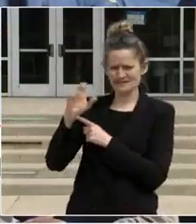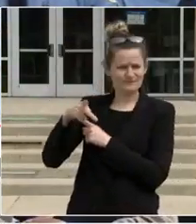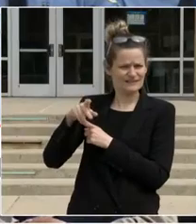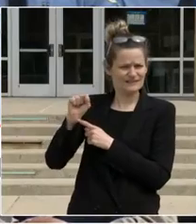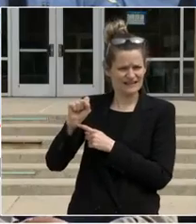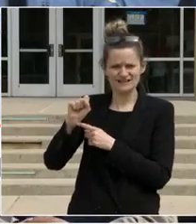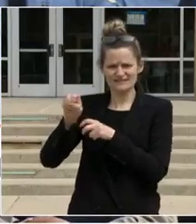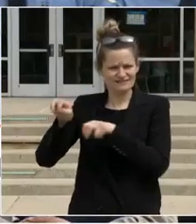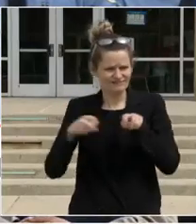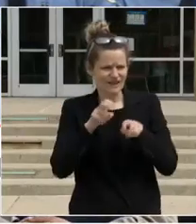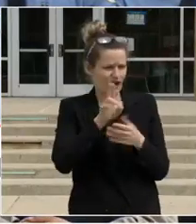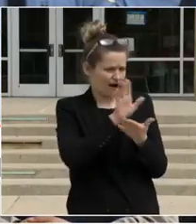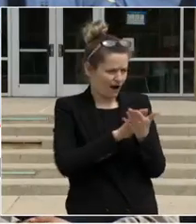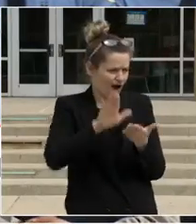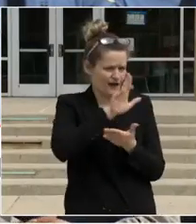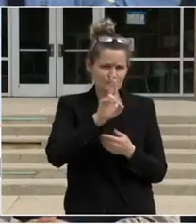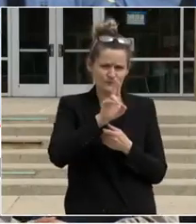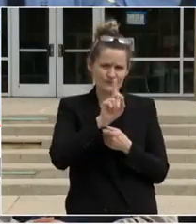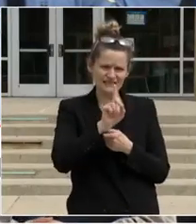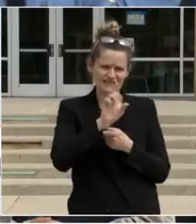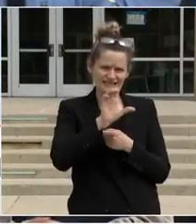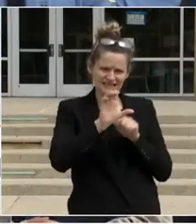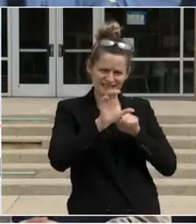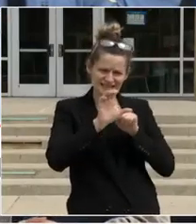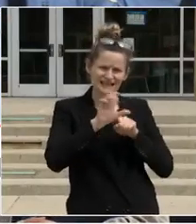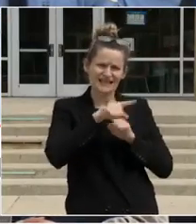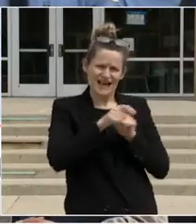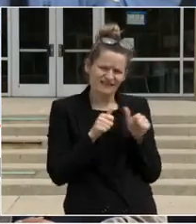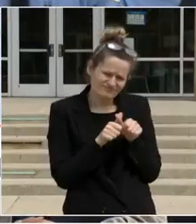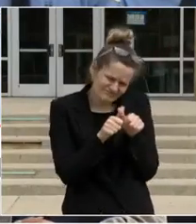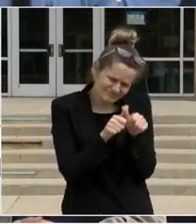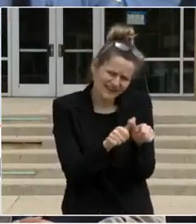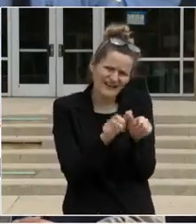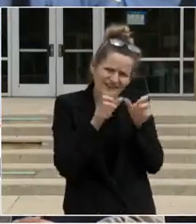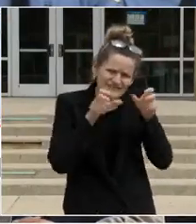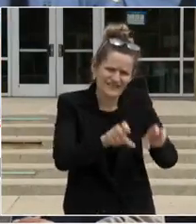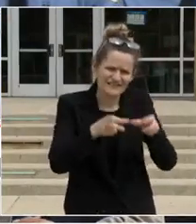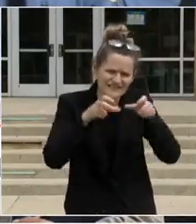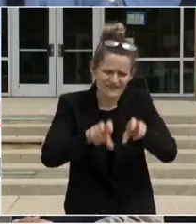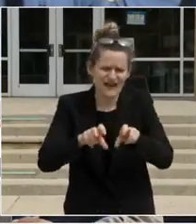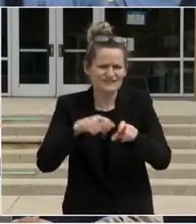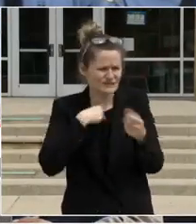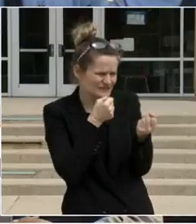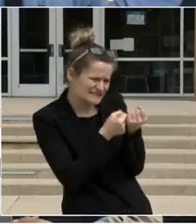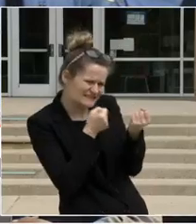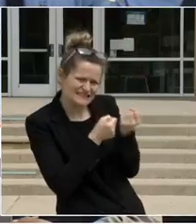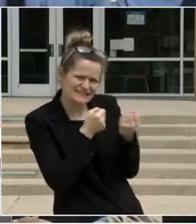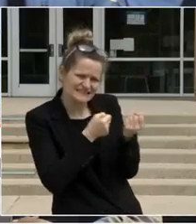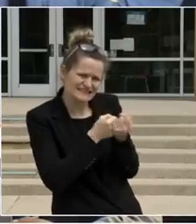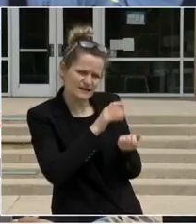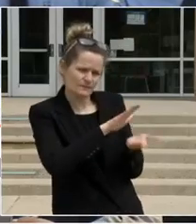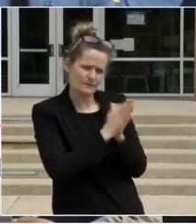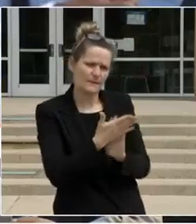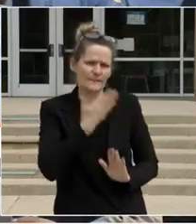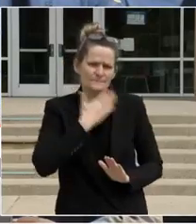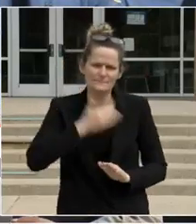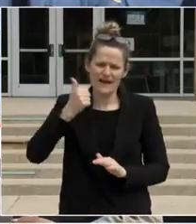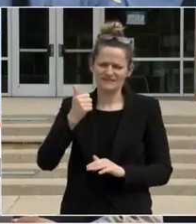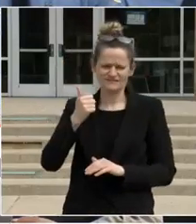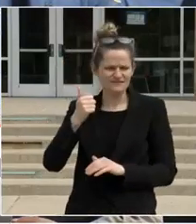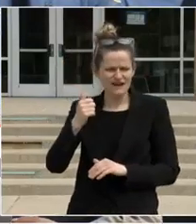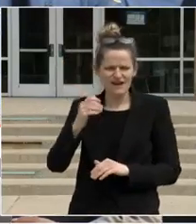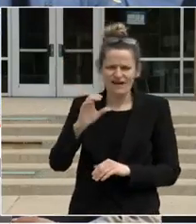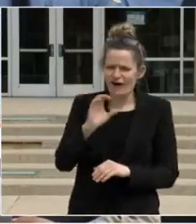that we continue to invest in them to make them the best and brightest future police chiefs and assistant chiefs and commanders, because